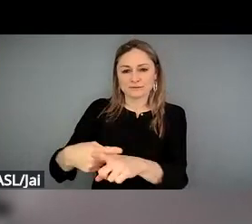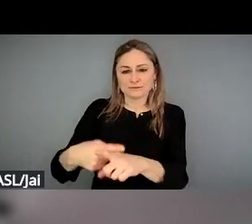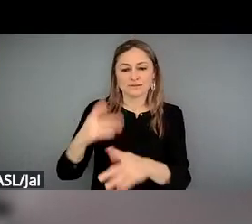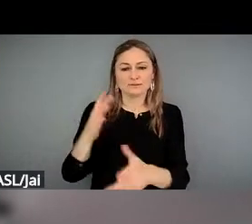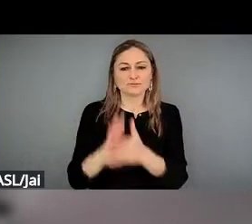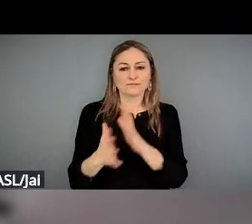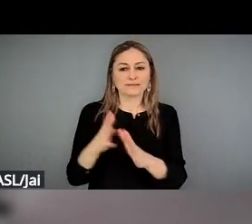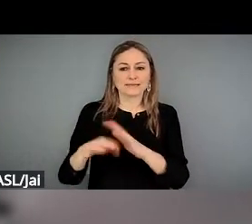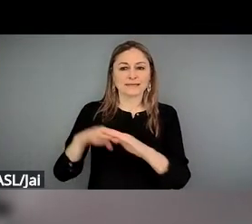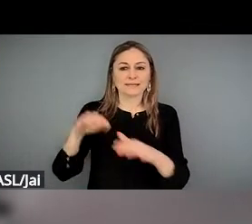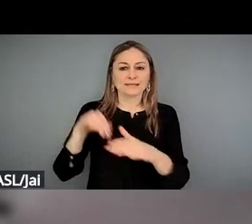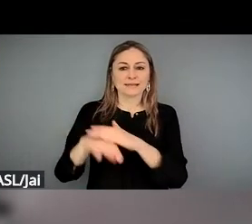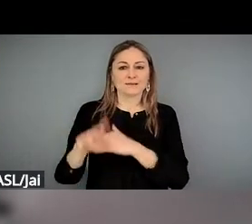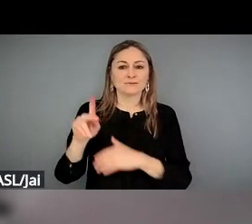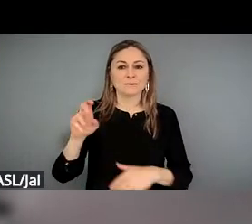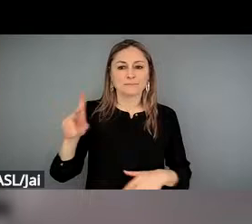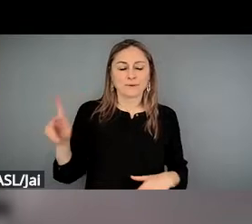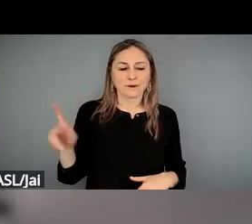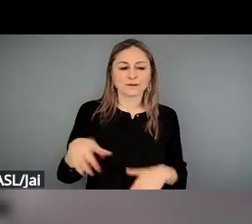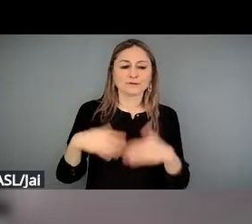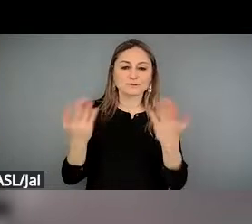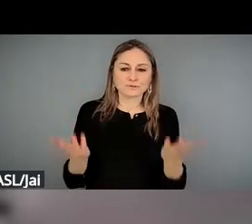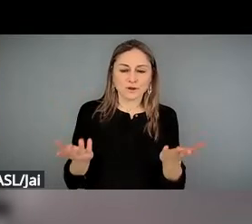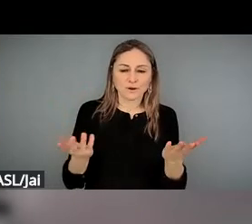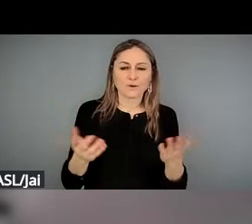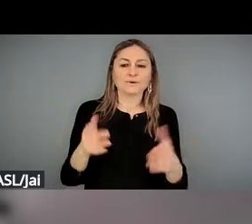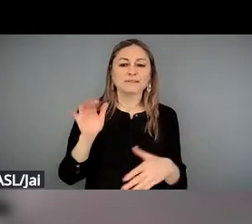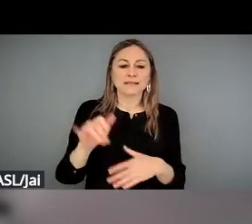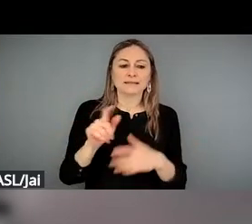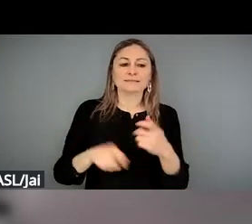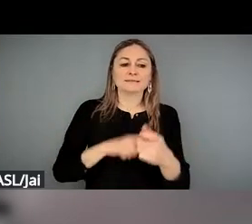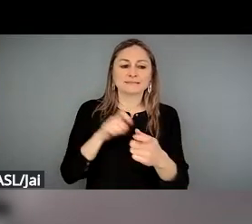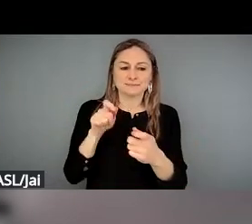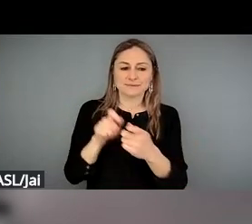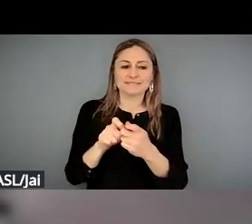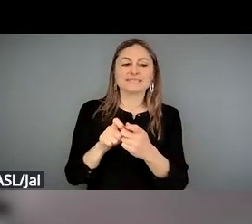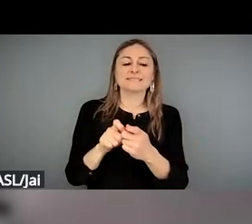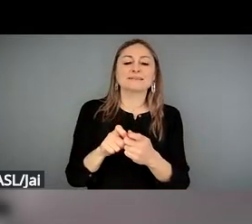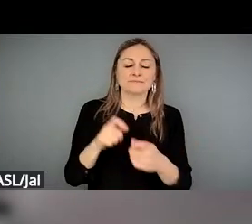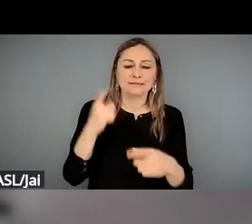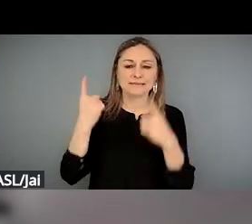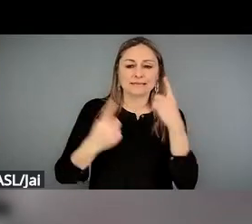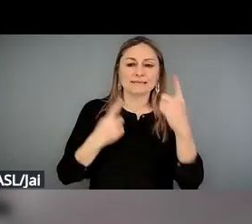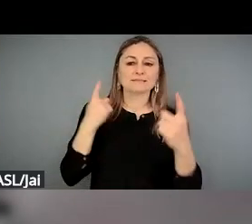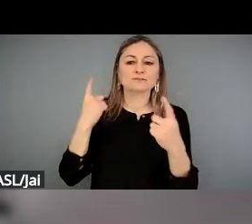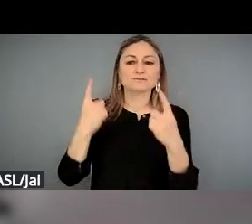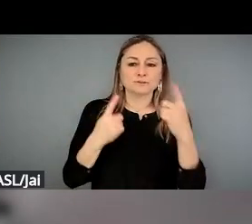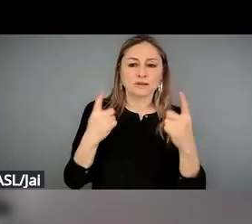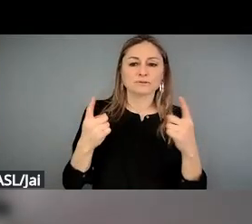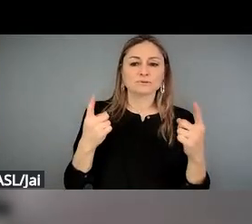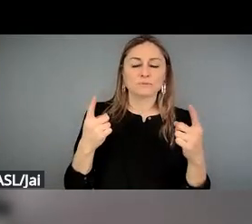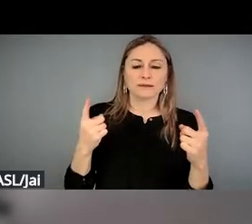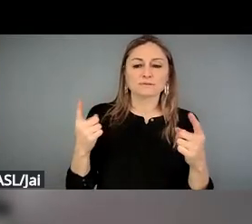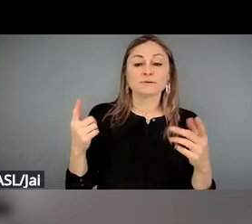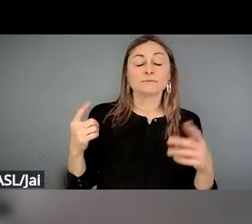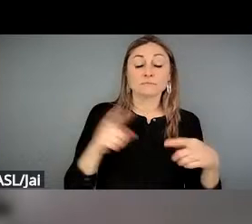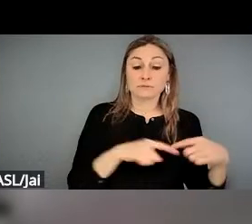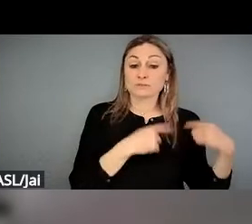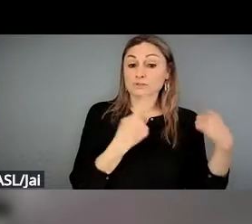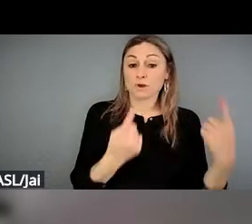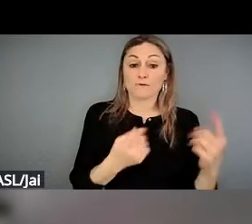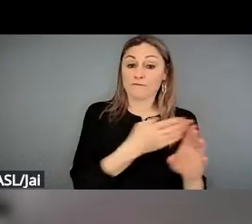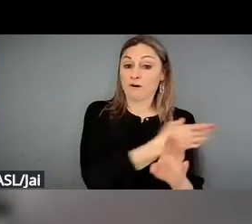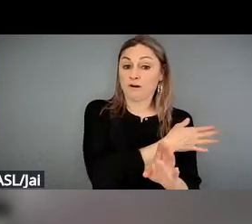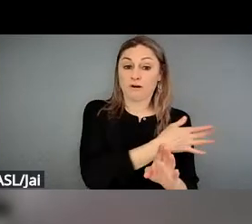park. And so that is a very specific consideration, which we have so far not been